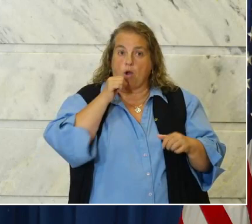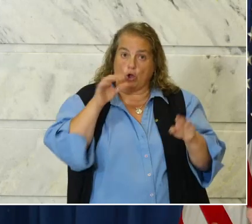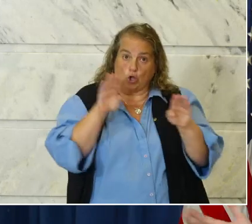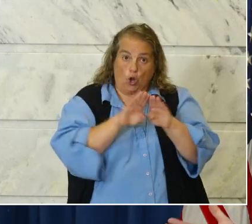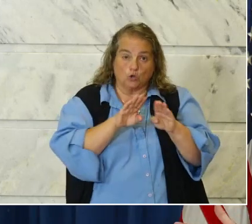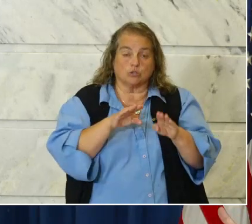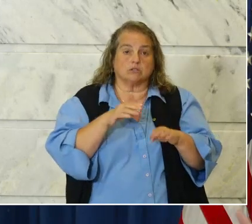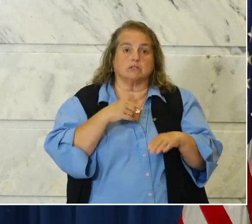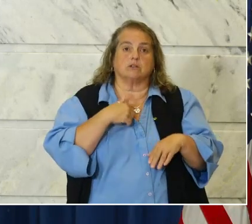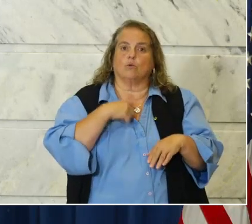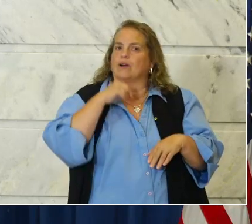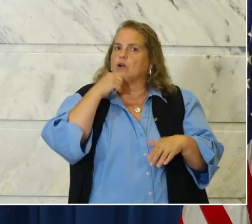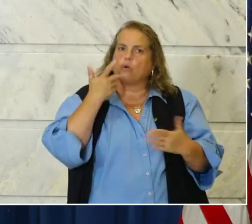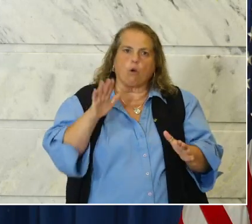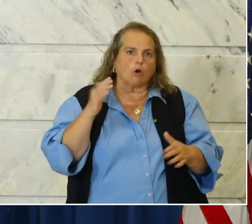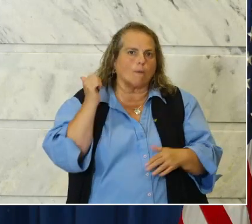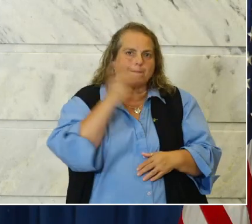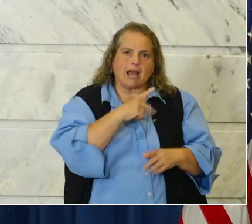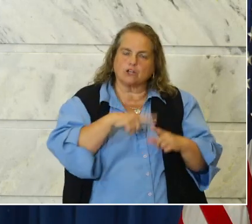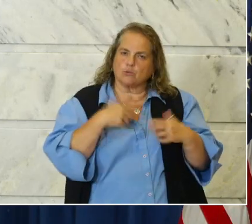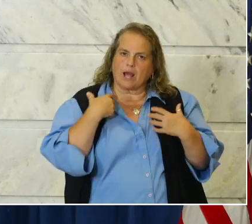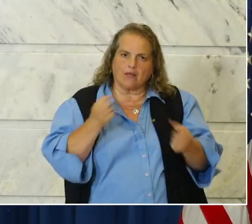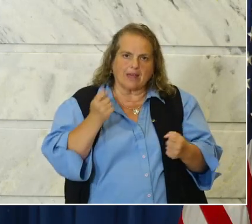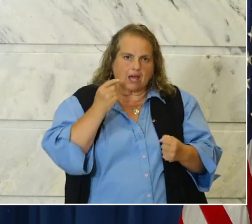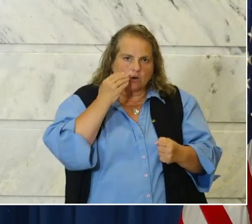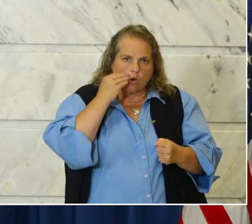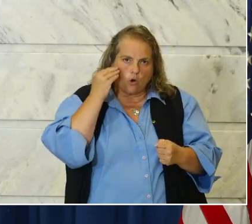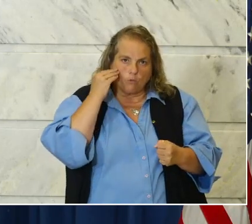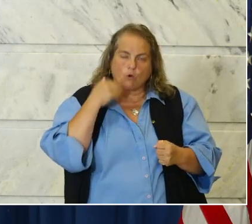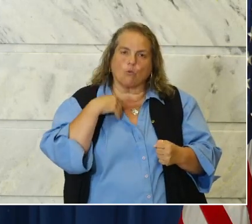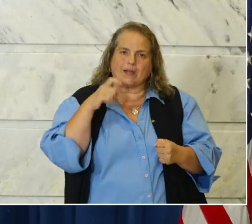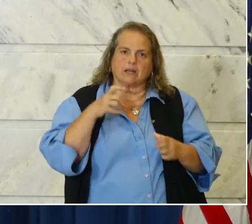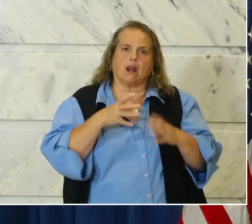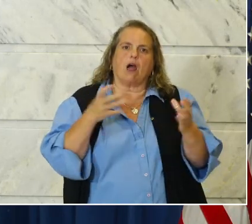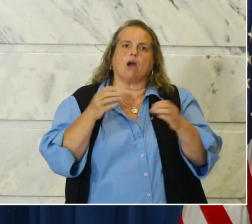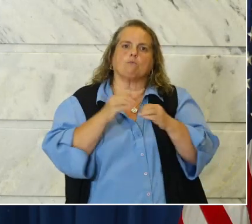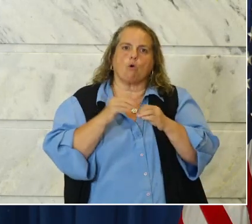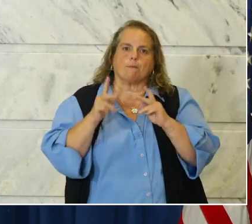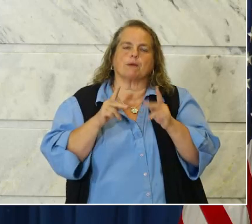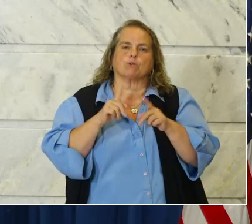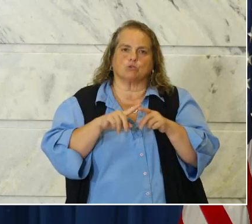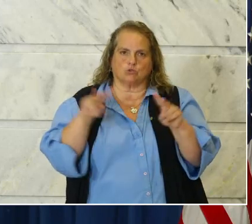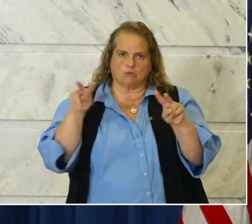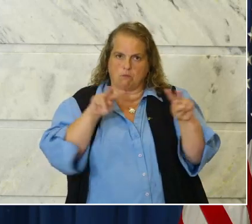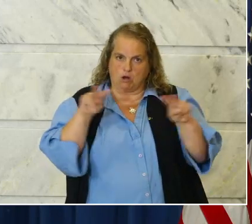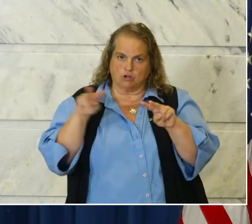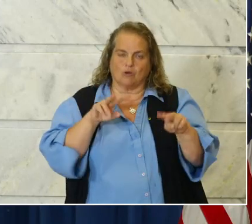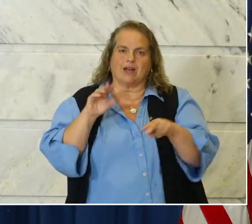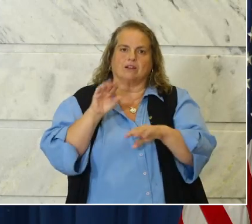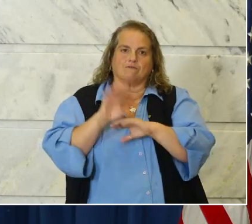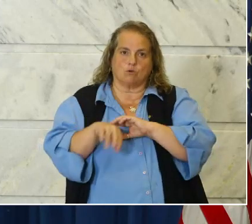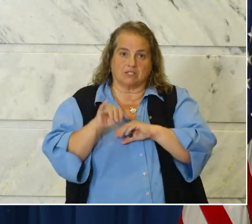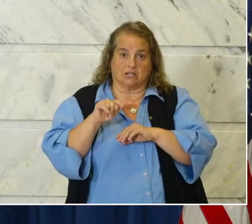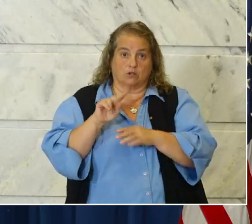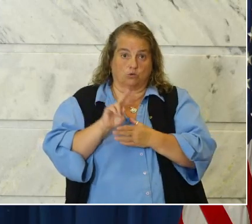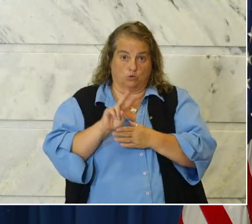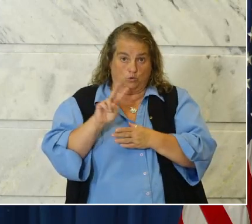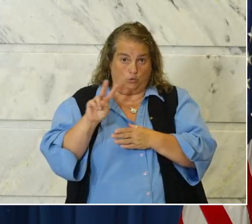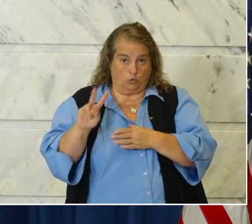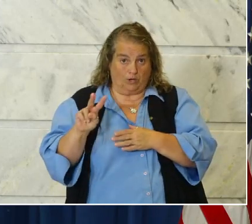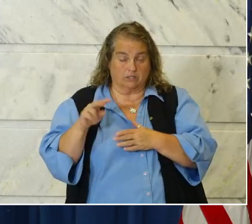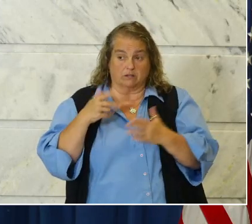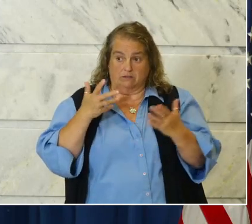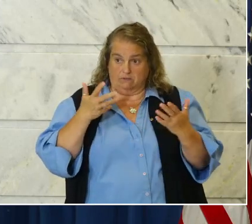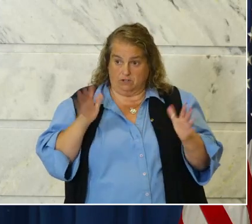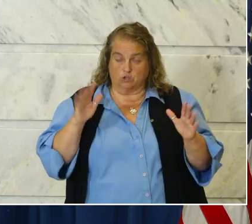back to being healthy at home, that we do this right, then yes, we need a lot more enforcement. And I think in 2 weeks, if we come out and we have